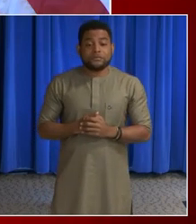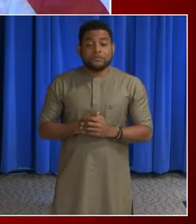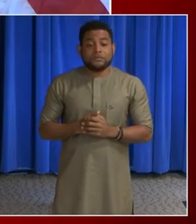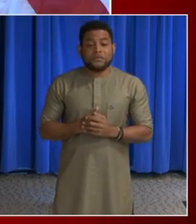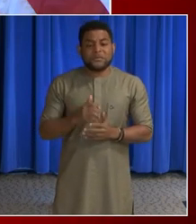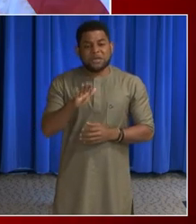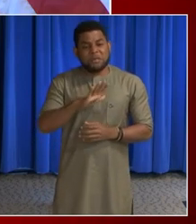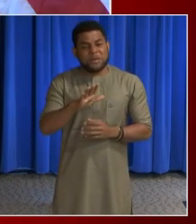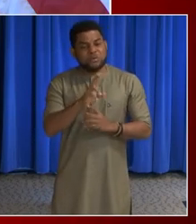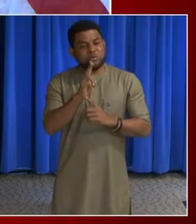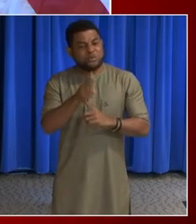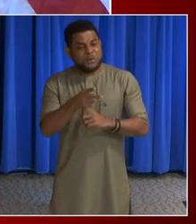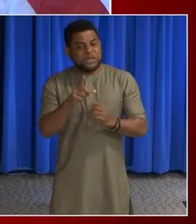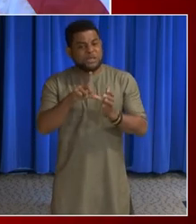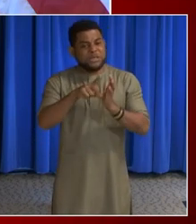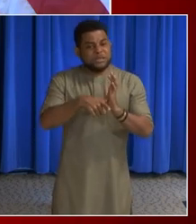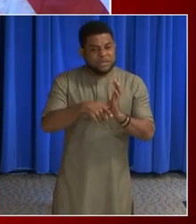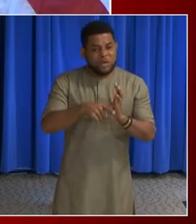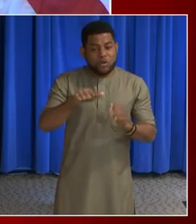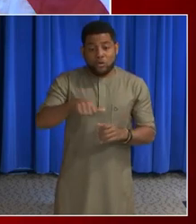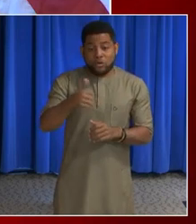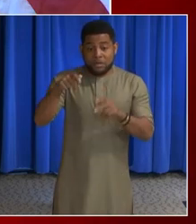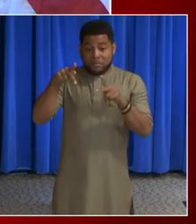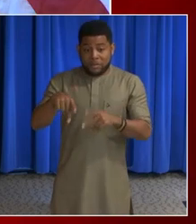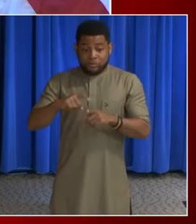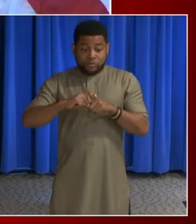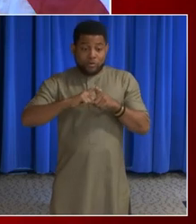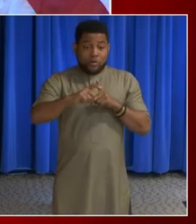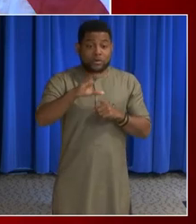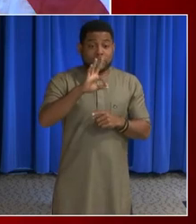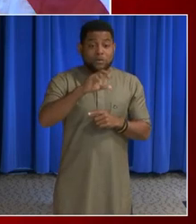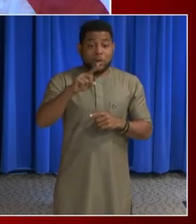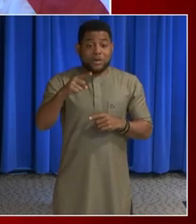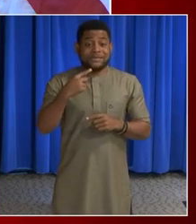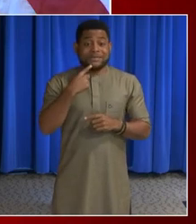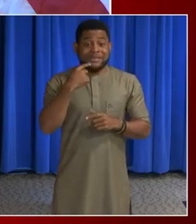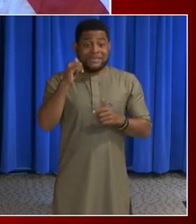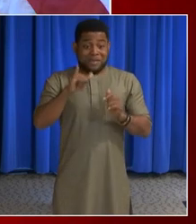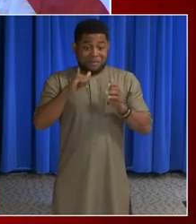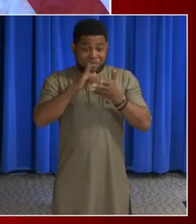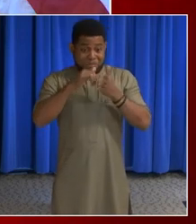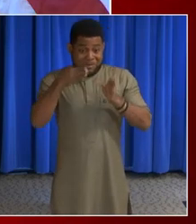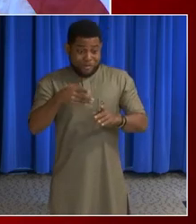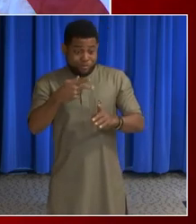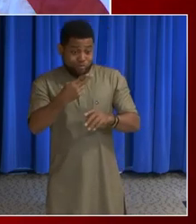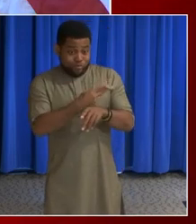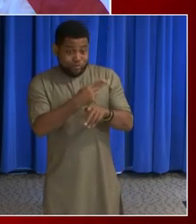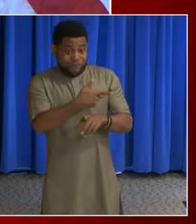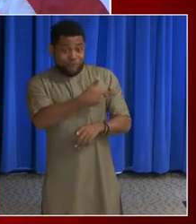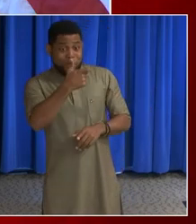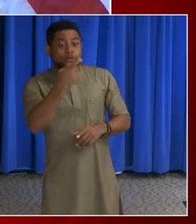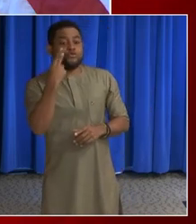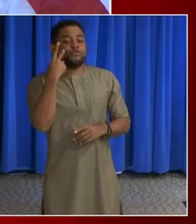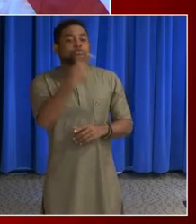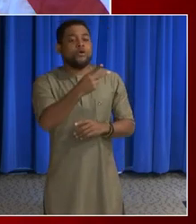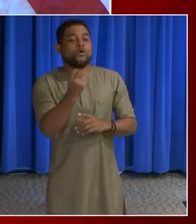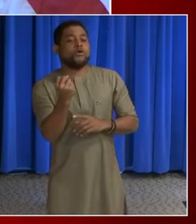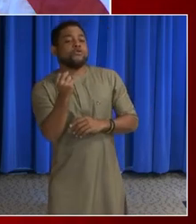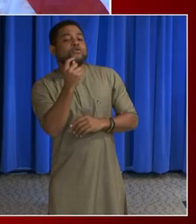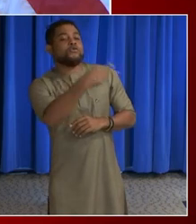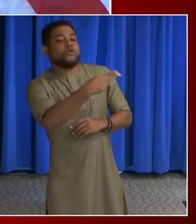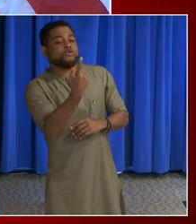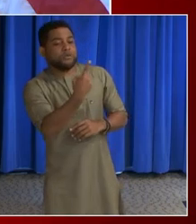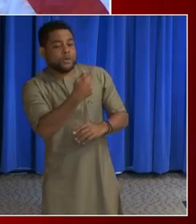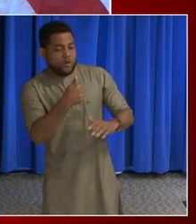witness called 911 to report the shooter was spotted in the alley tossing something under a vehicle and provided police